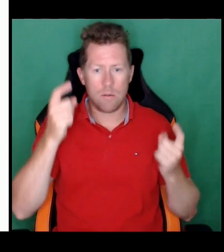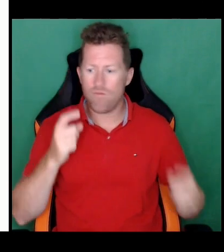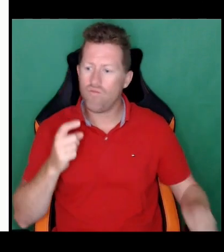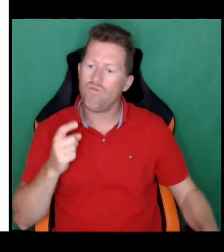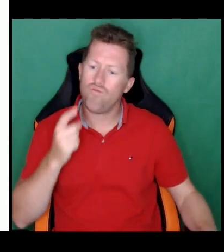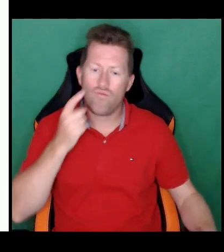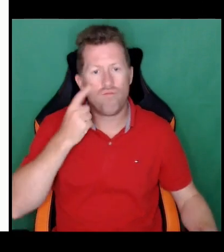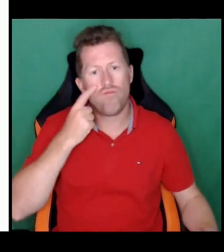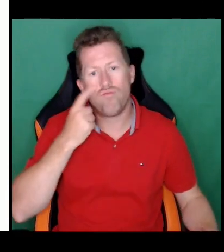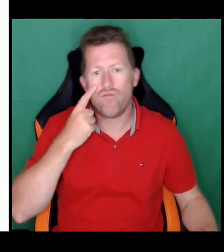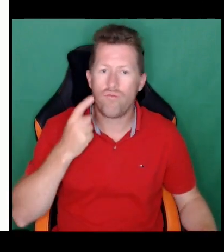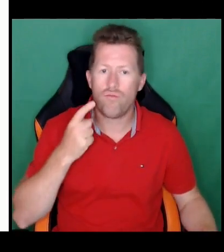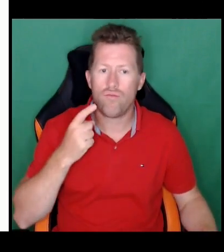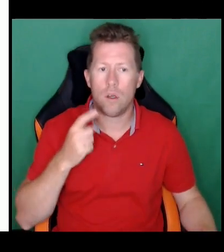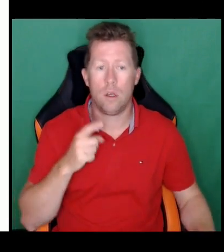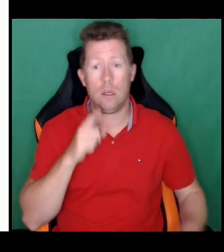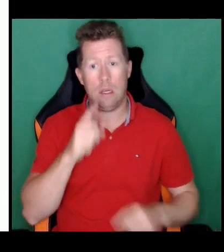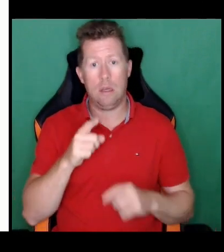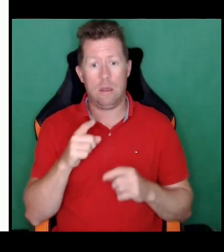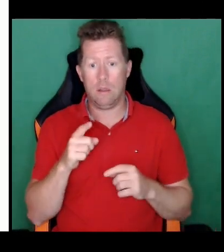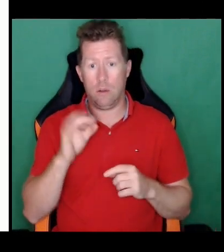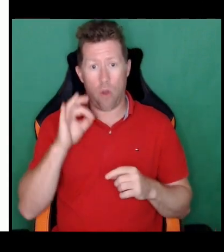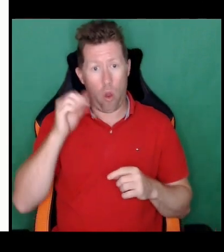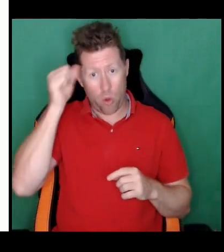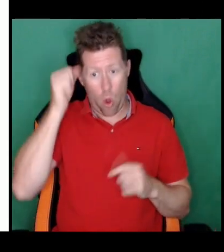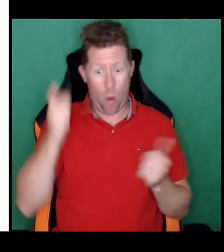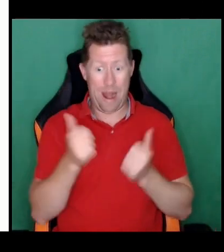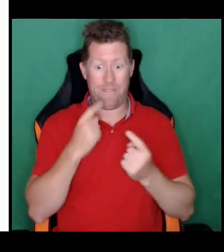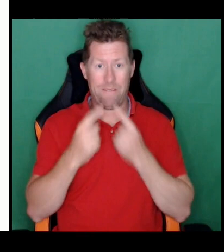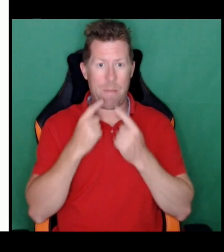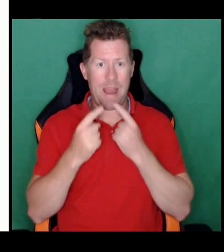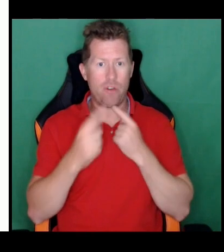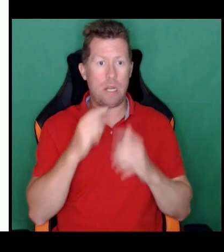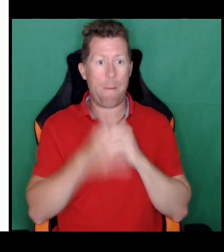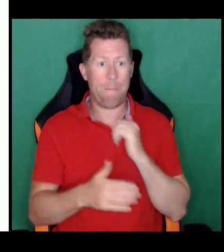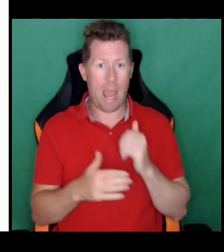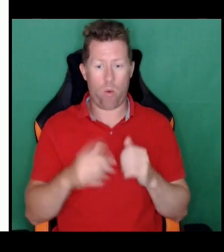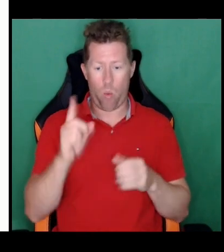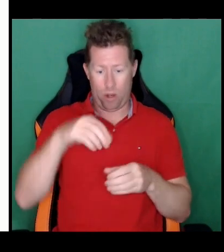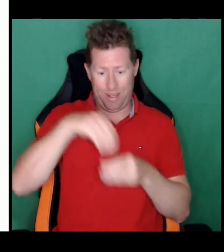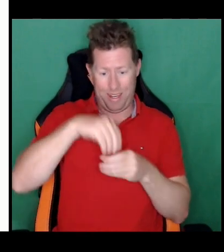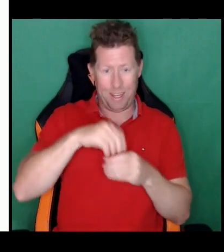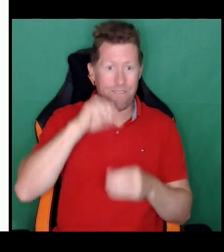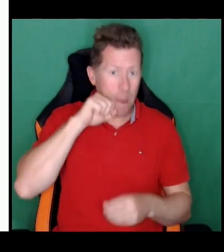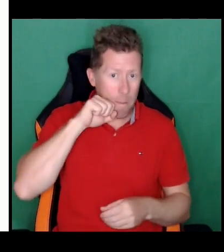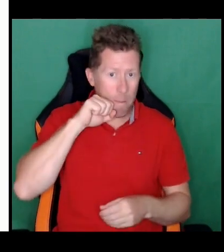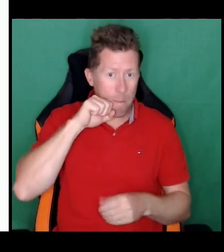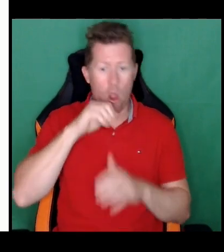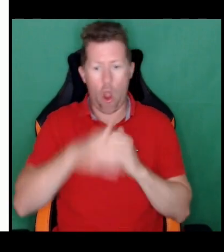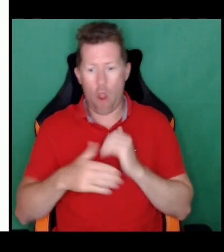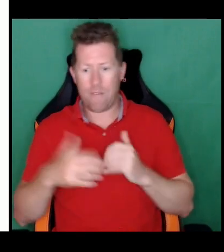segments, and they're the least knowledgeable about vaping when it comes to both contents and short and long-term